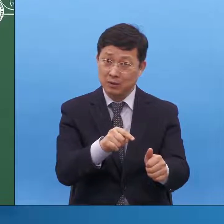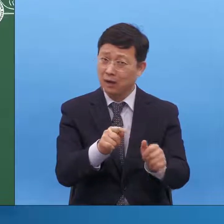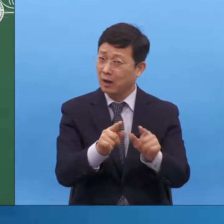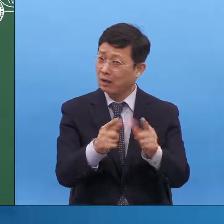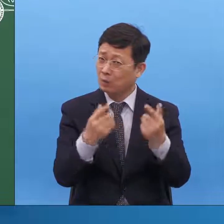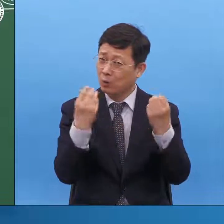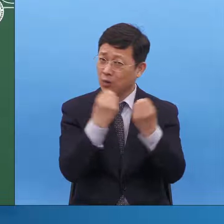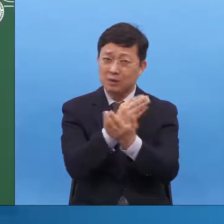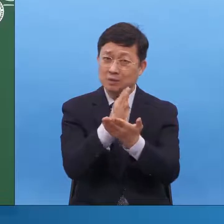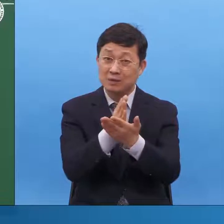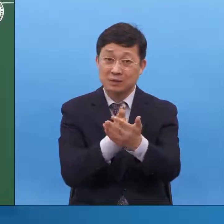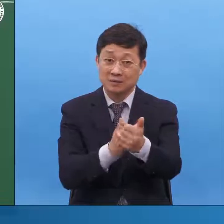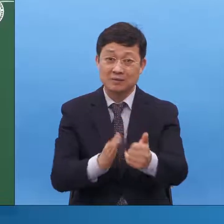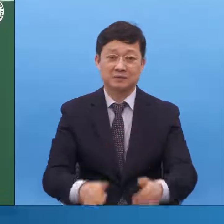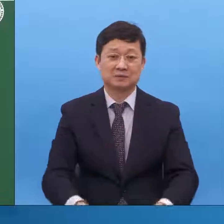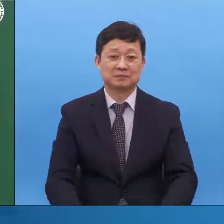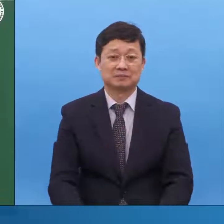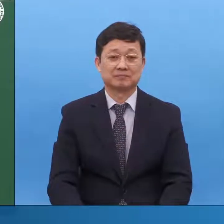all.